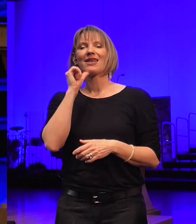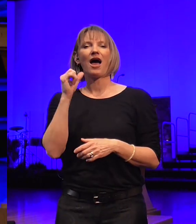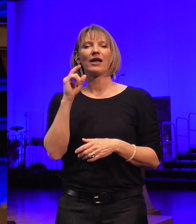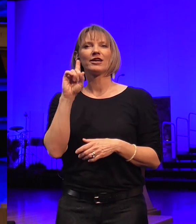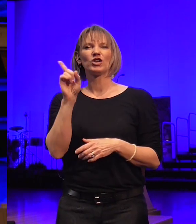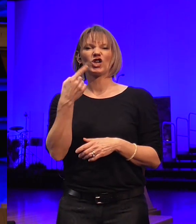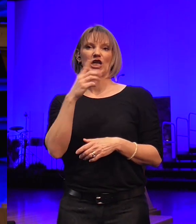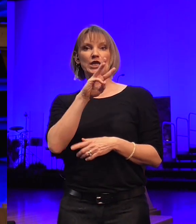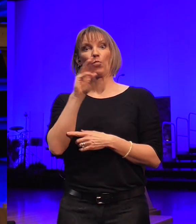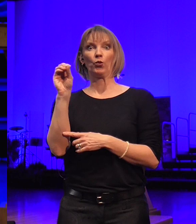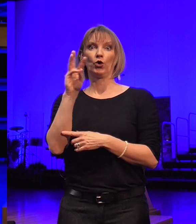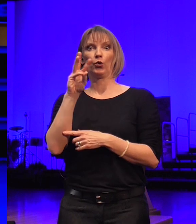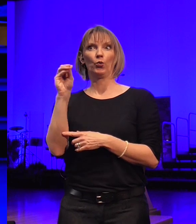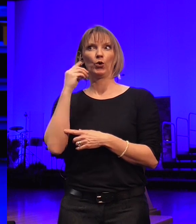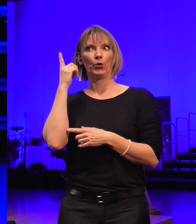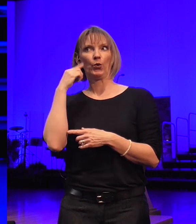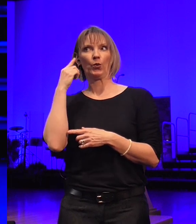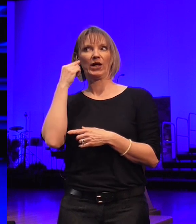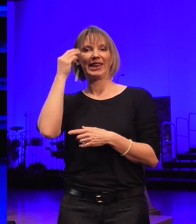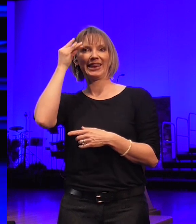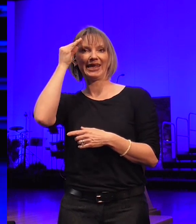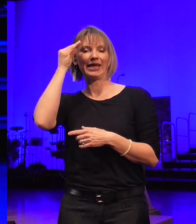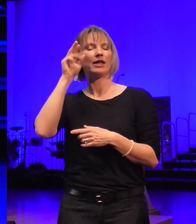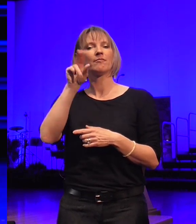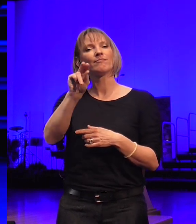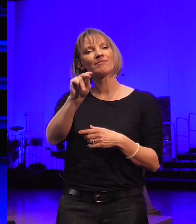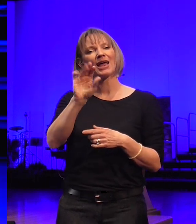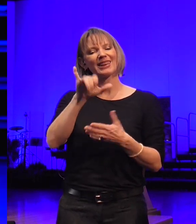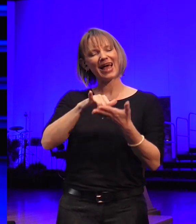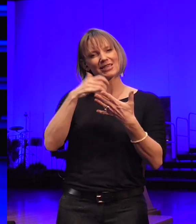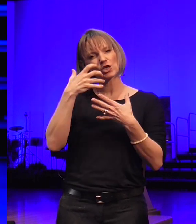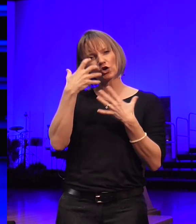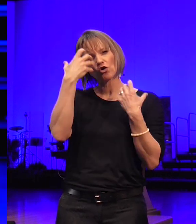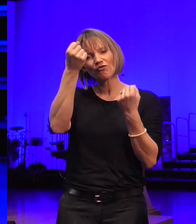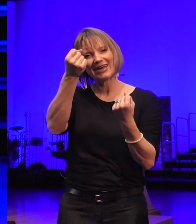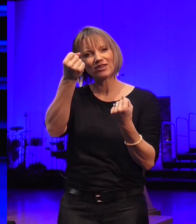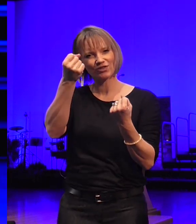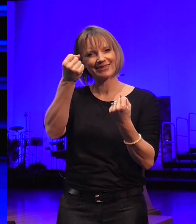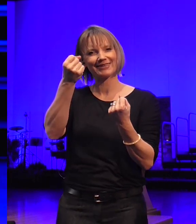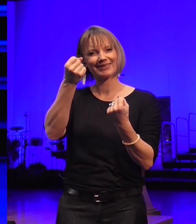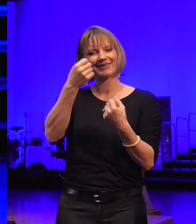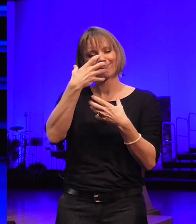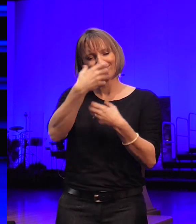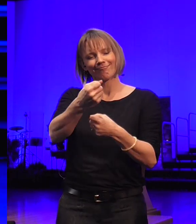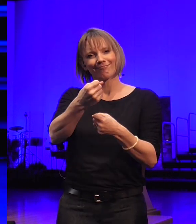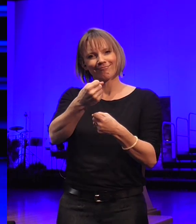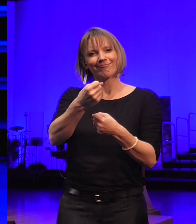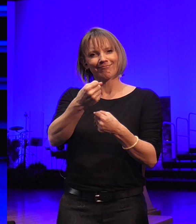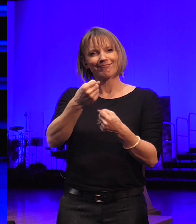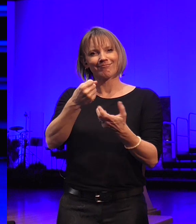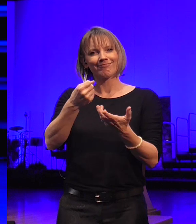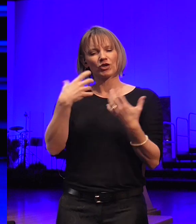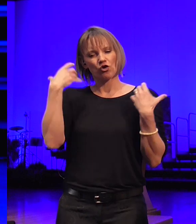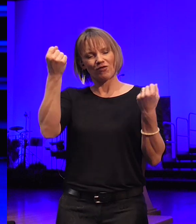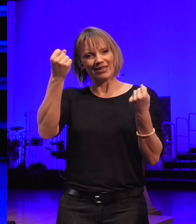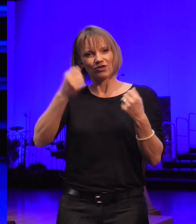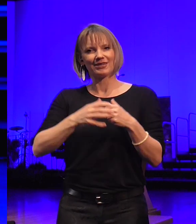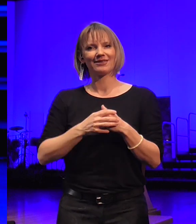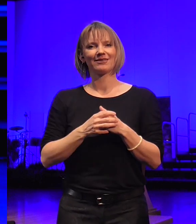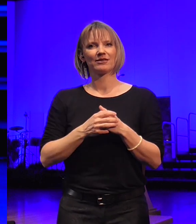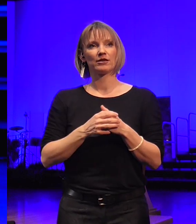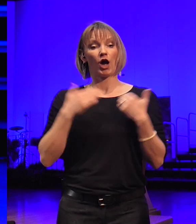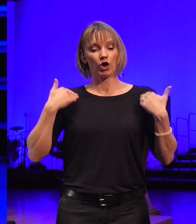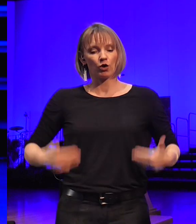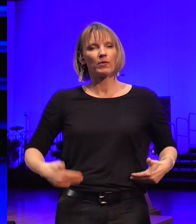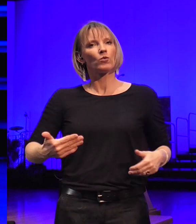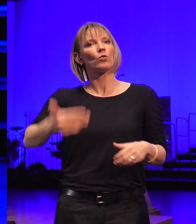thinking. That's courageous living, to live like a whole human being who knows there